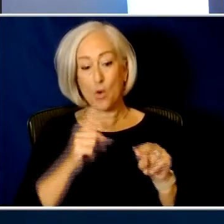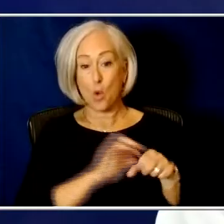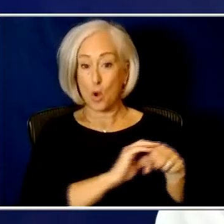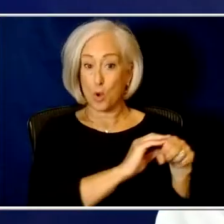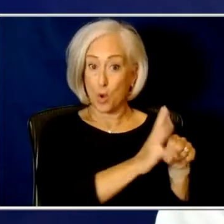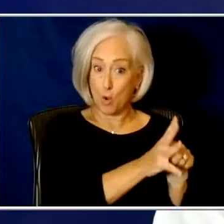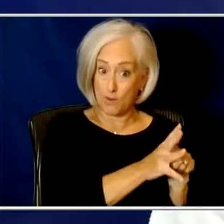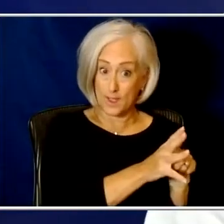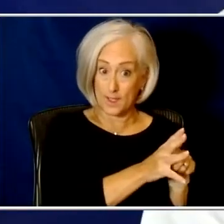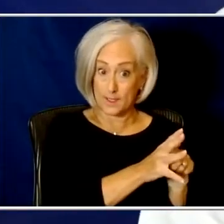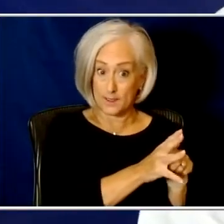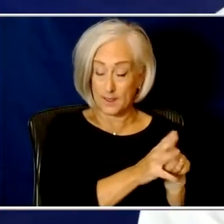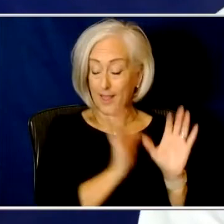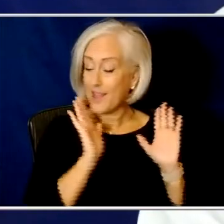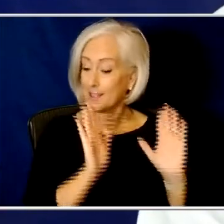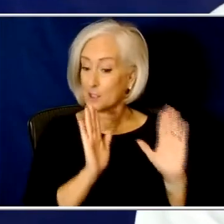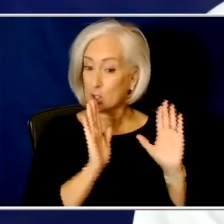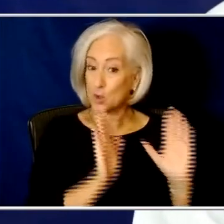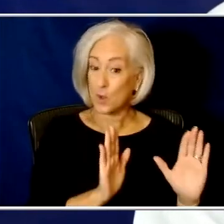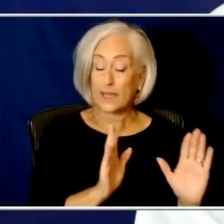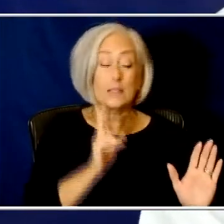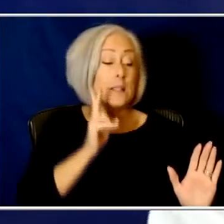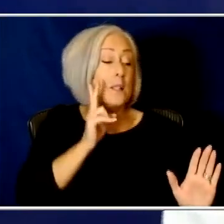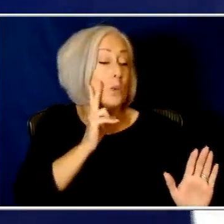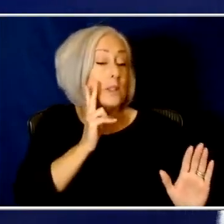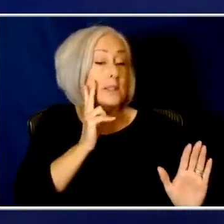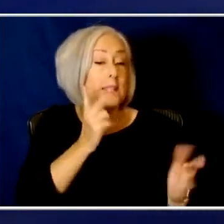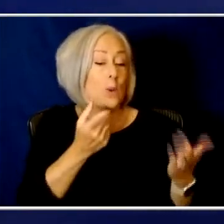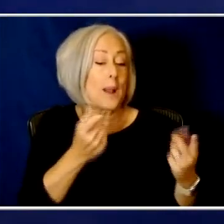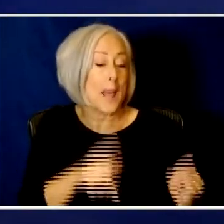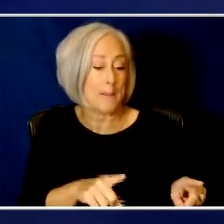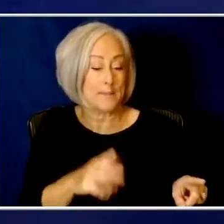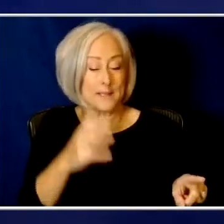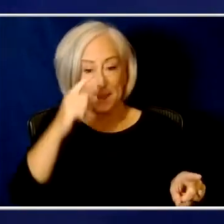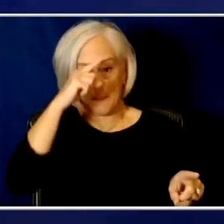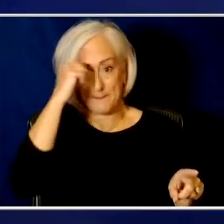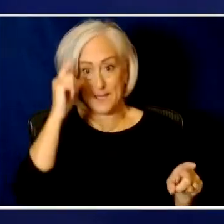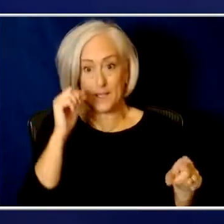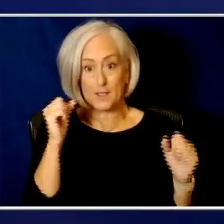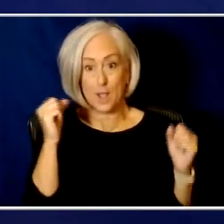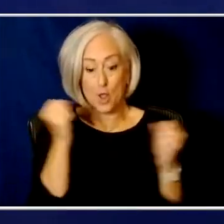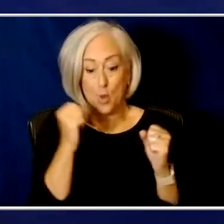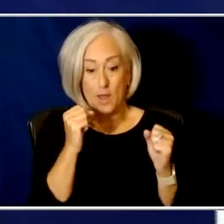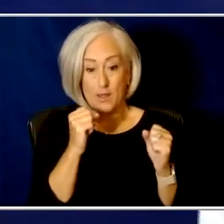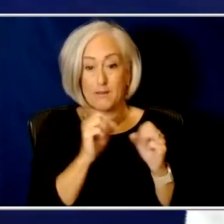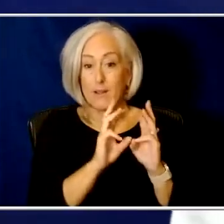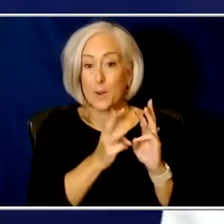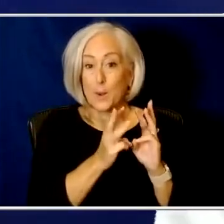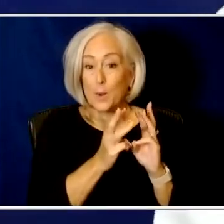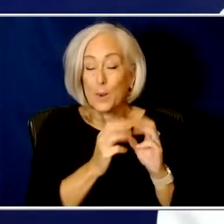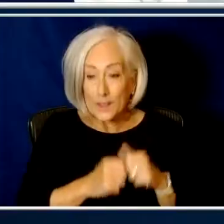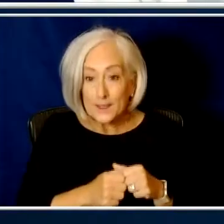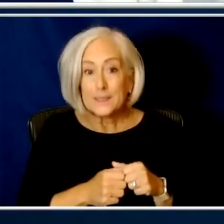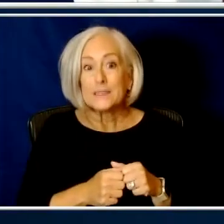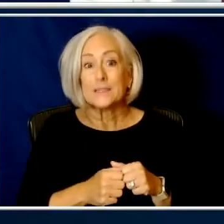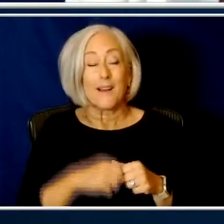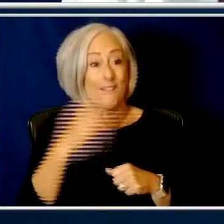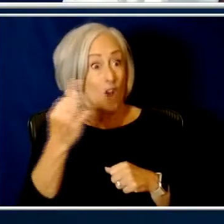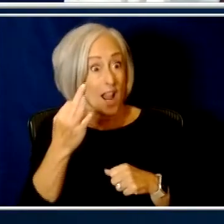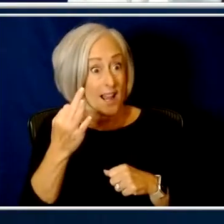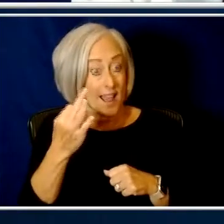fact, I was just looking at a recent publication from MMWR from last week showing good protection